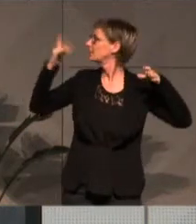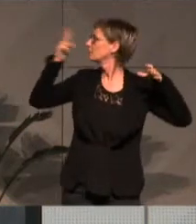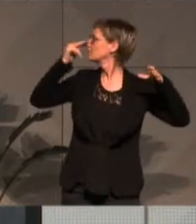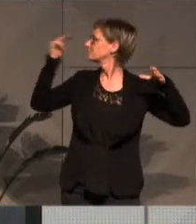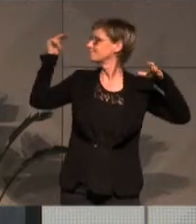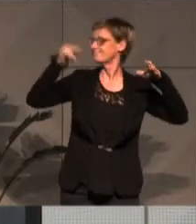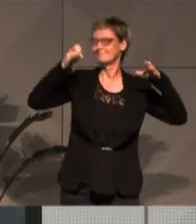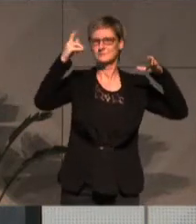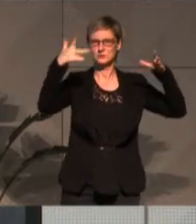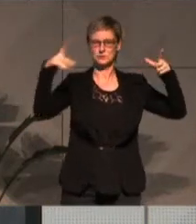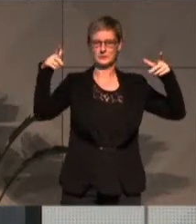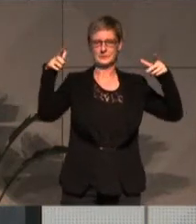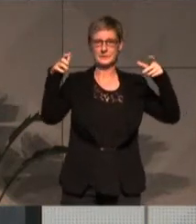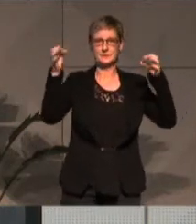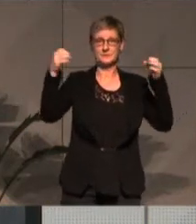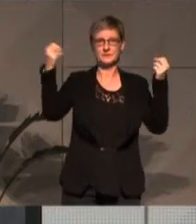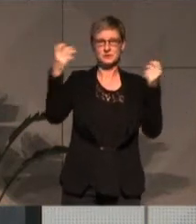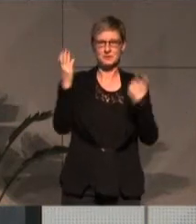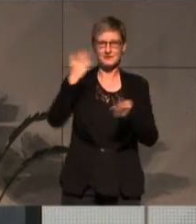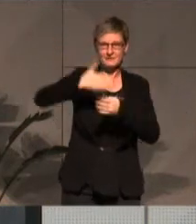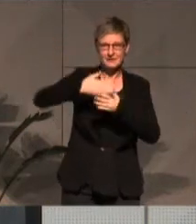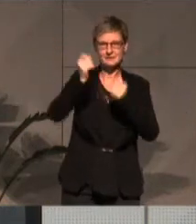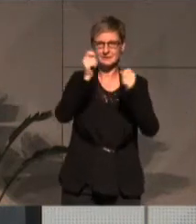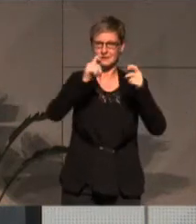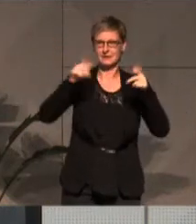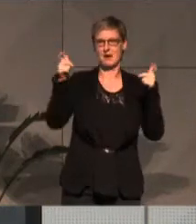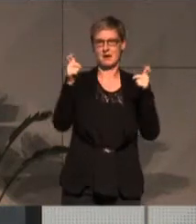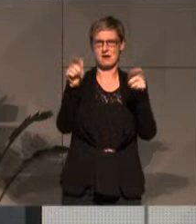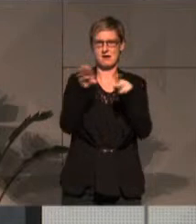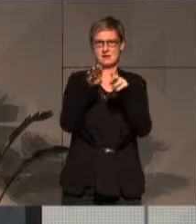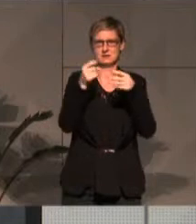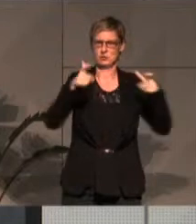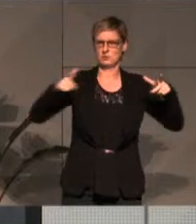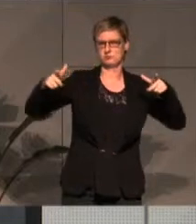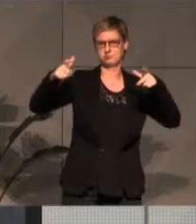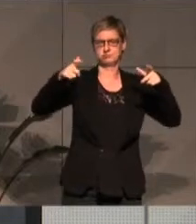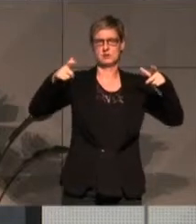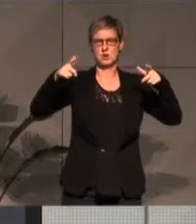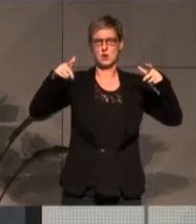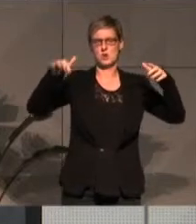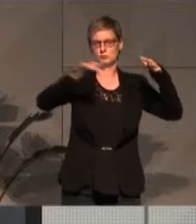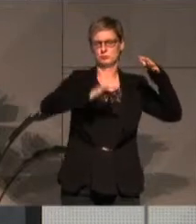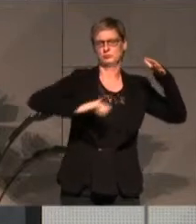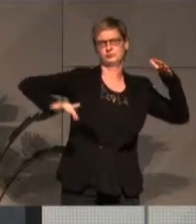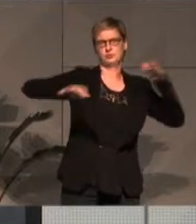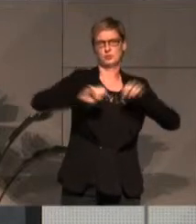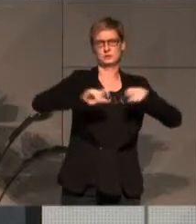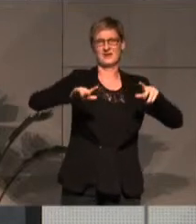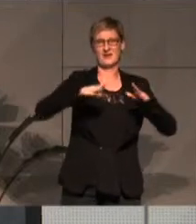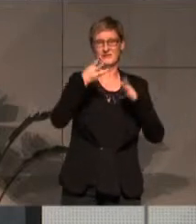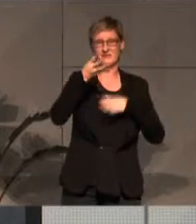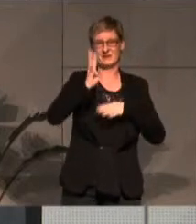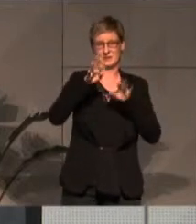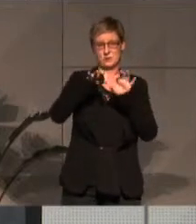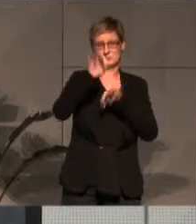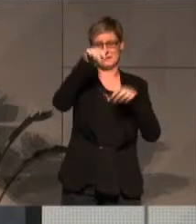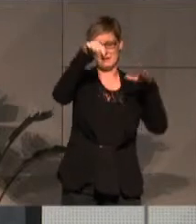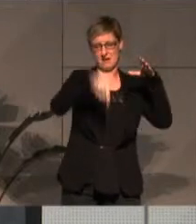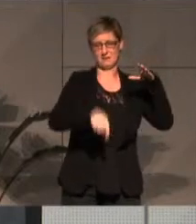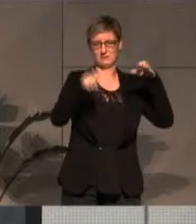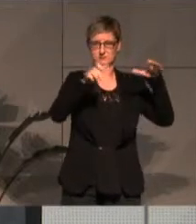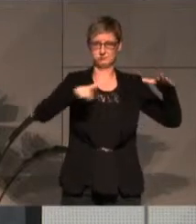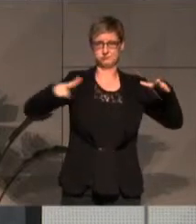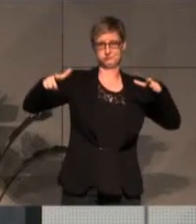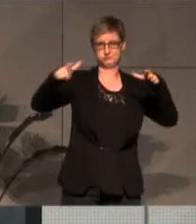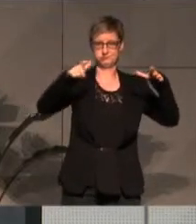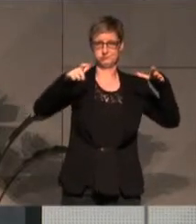kilometers, which part of the Arctic at the end of the summer is covered in sea ice. Because the Arctic is a deep ocean, 4,000 meters